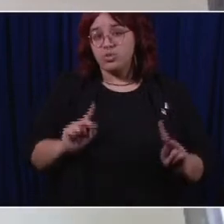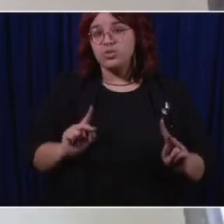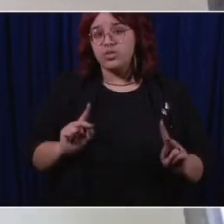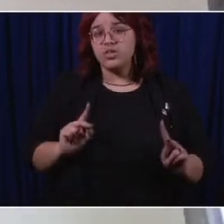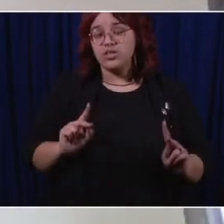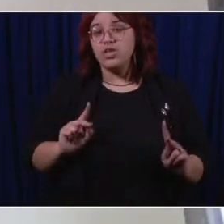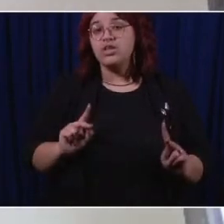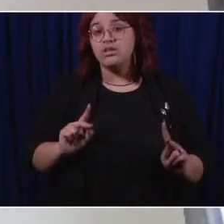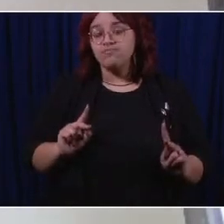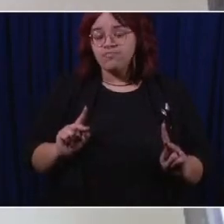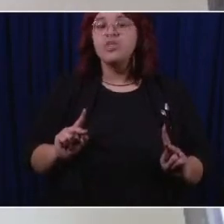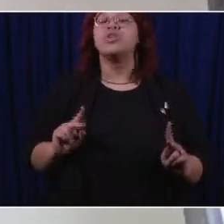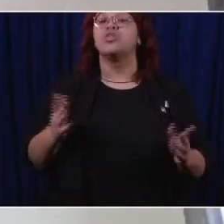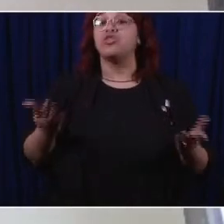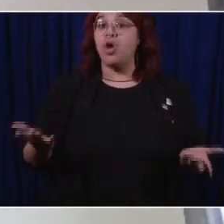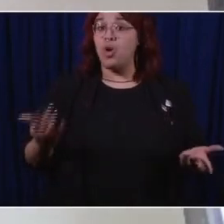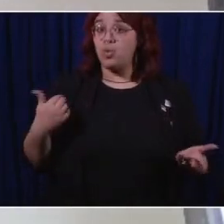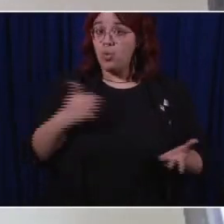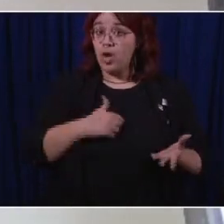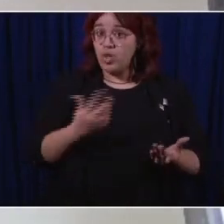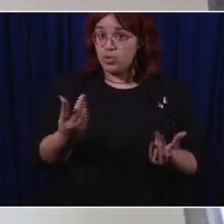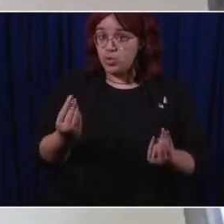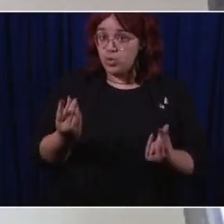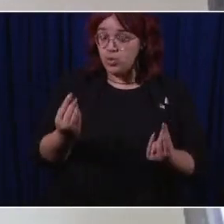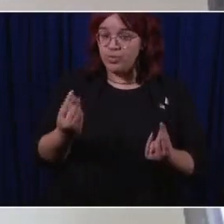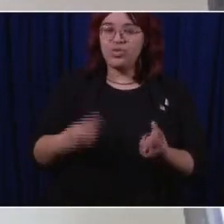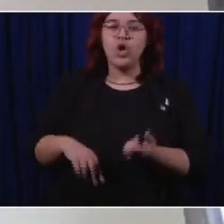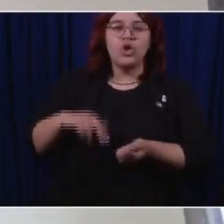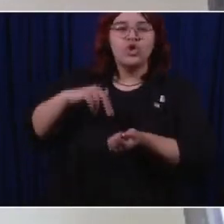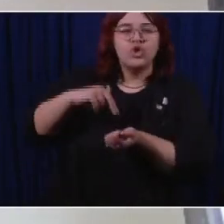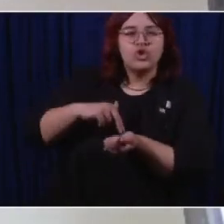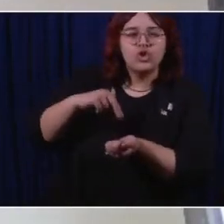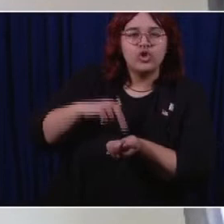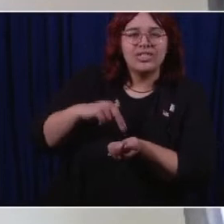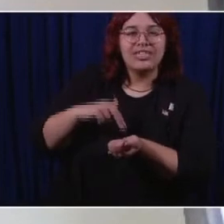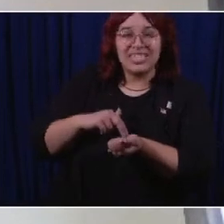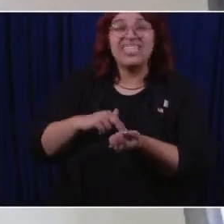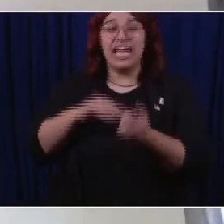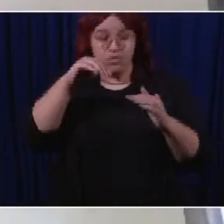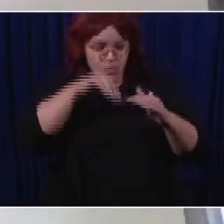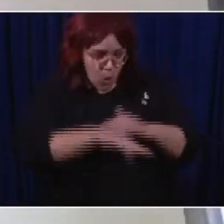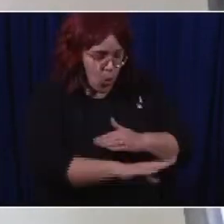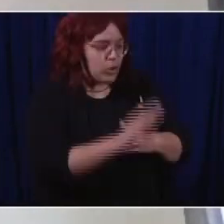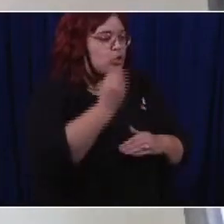identified home health providers that have the capability to manage